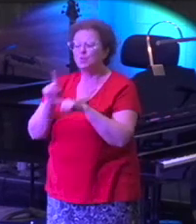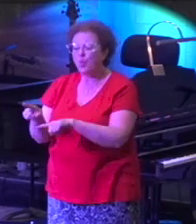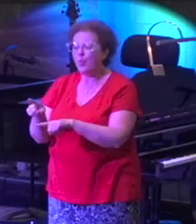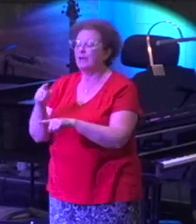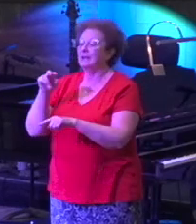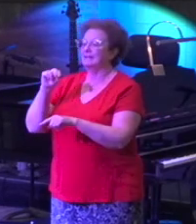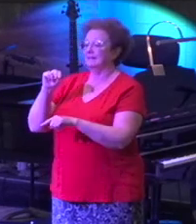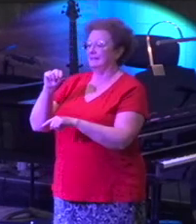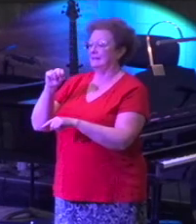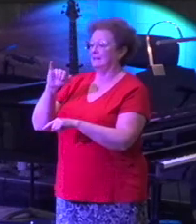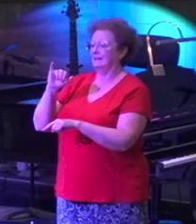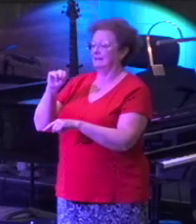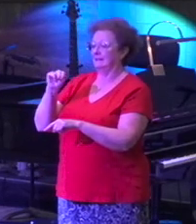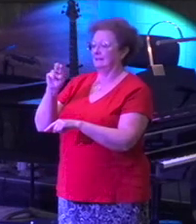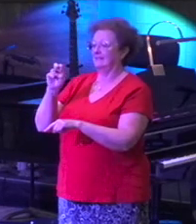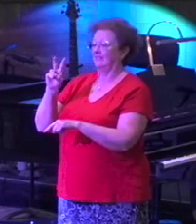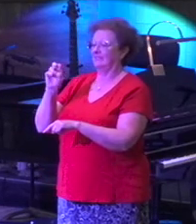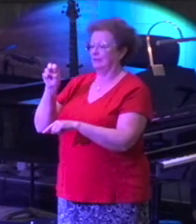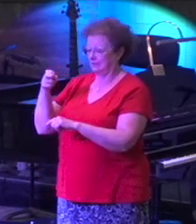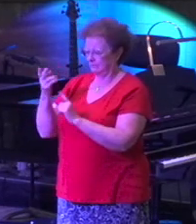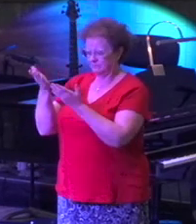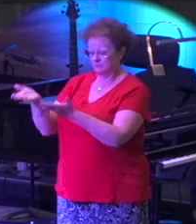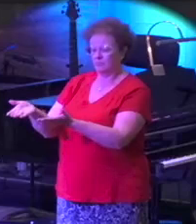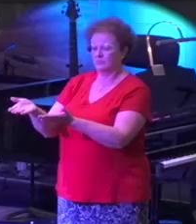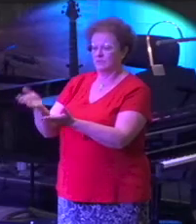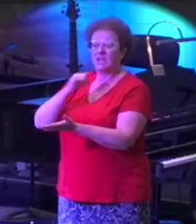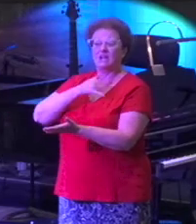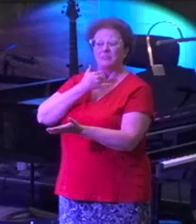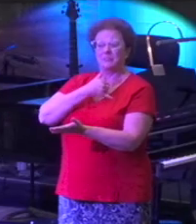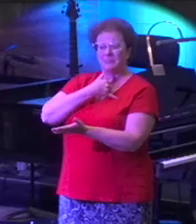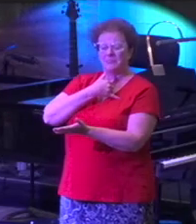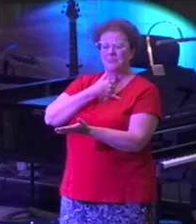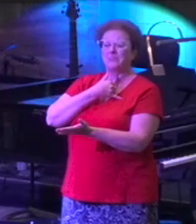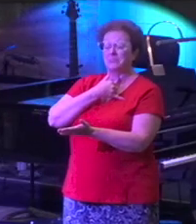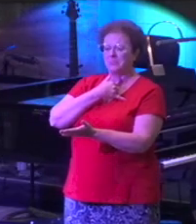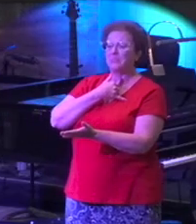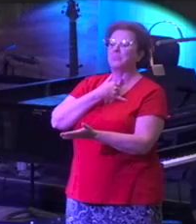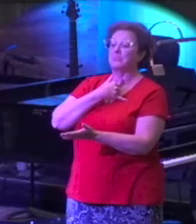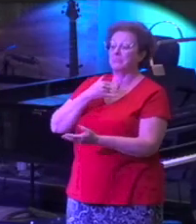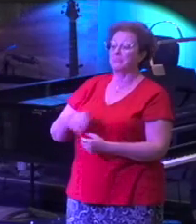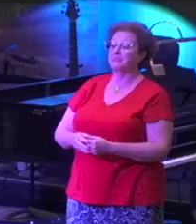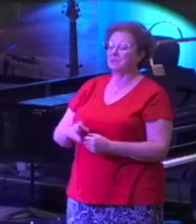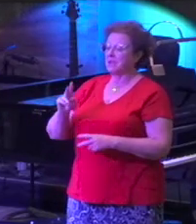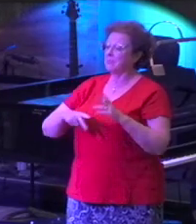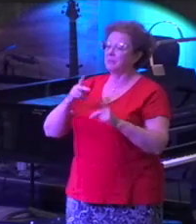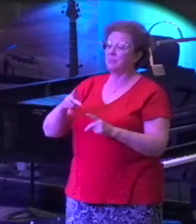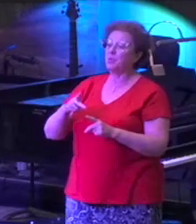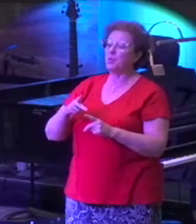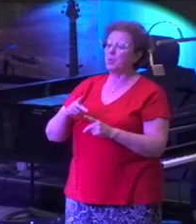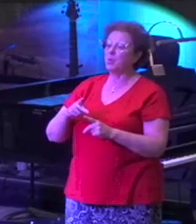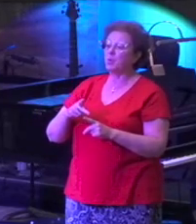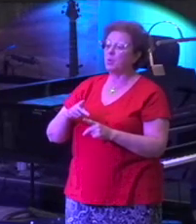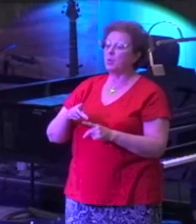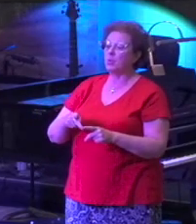very popular preacher. Now, to say popular means that he was enjoyed by people, but he was